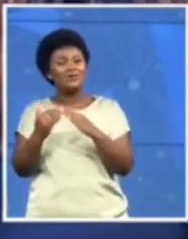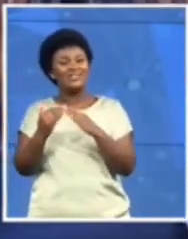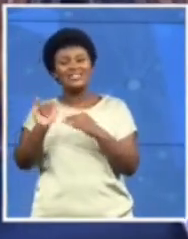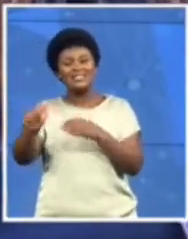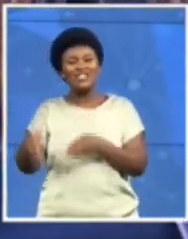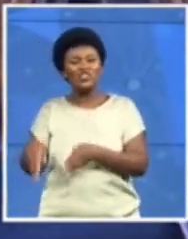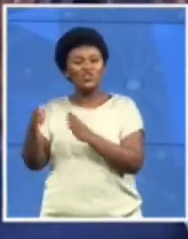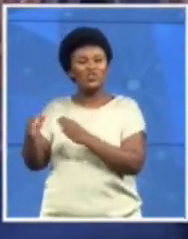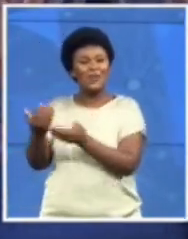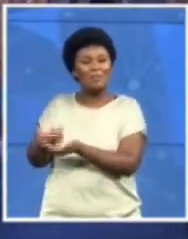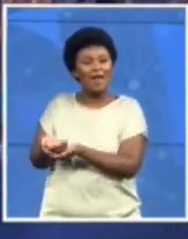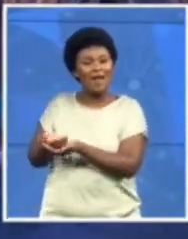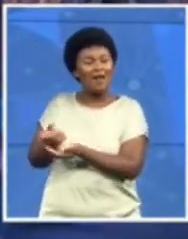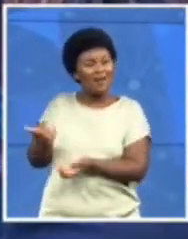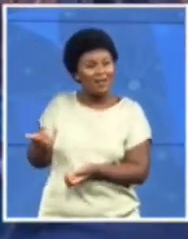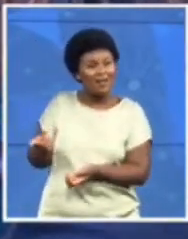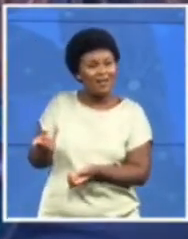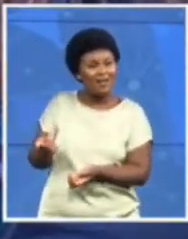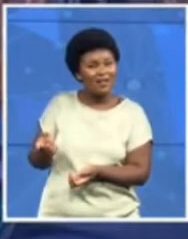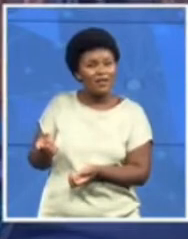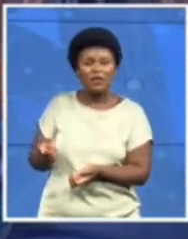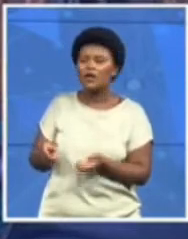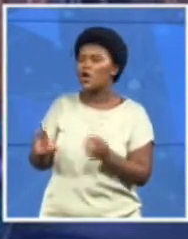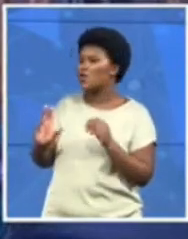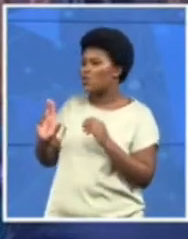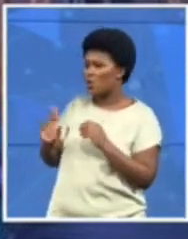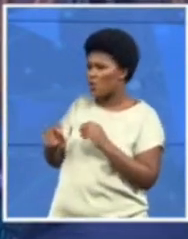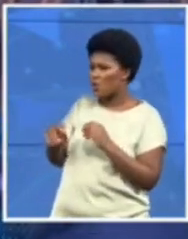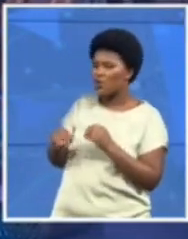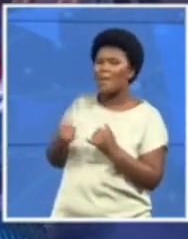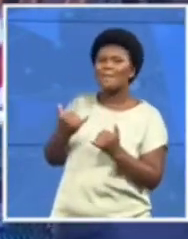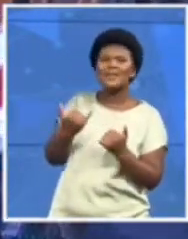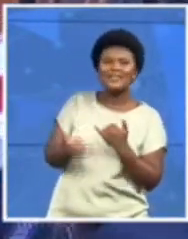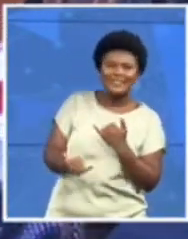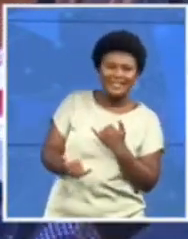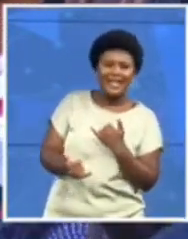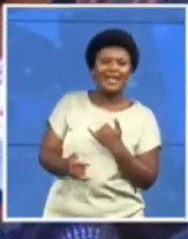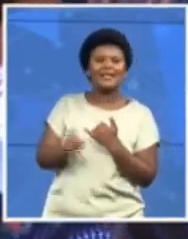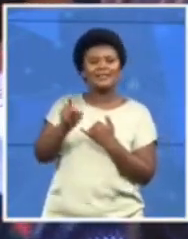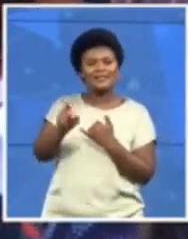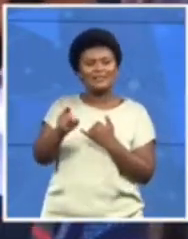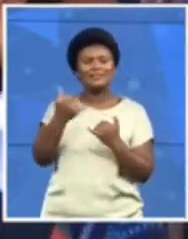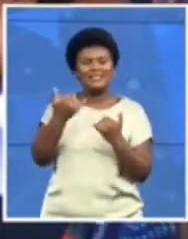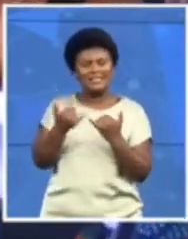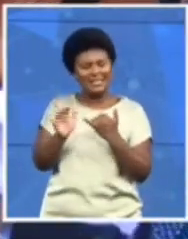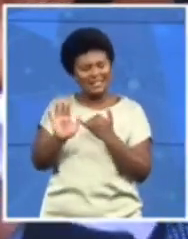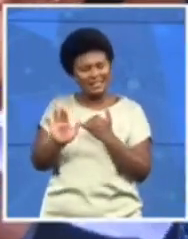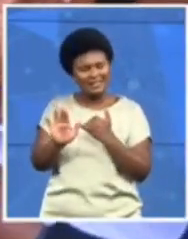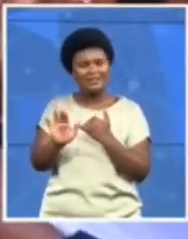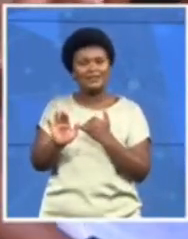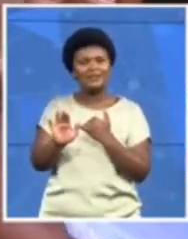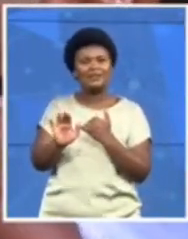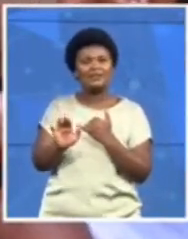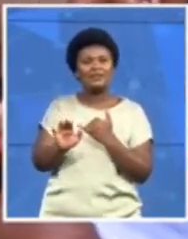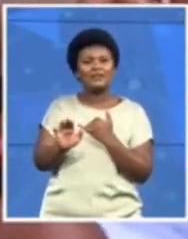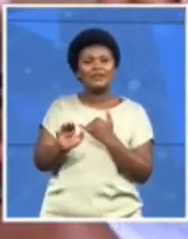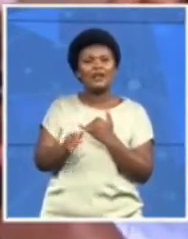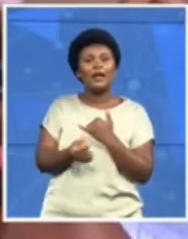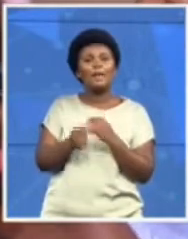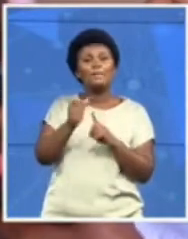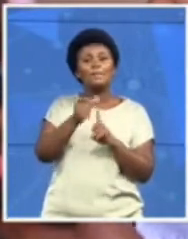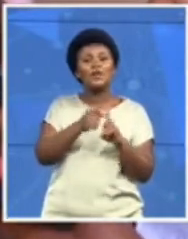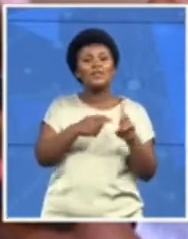is made by the state, and we have been laboring under this very same mistake. When one is residing in informal settlement or